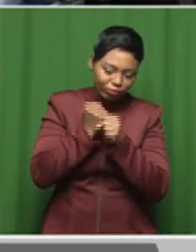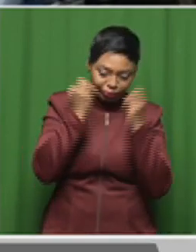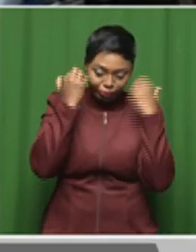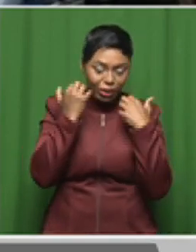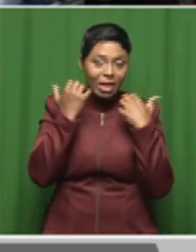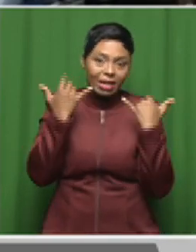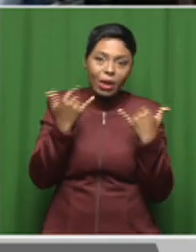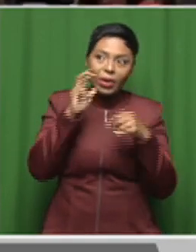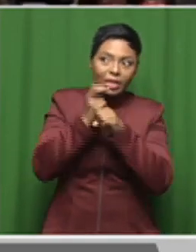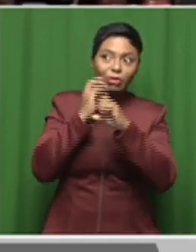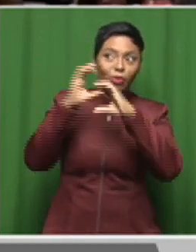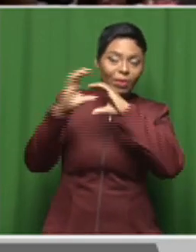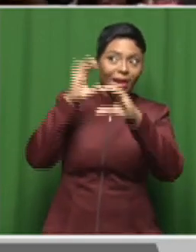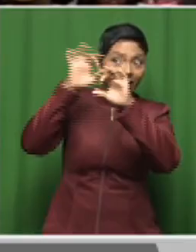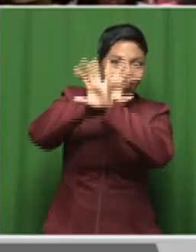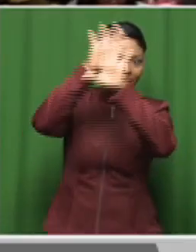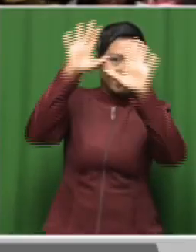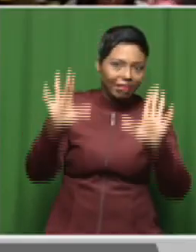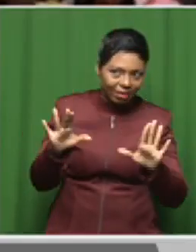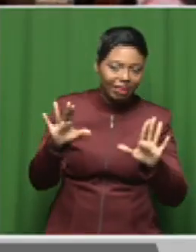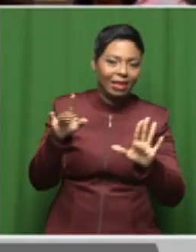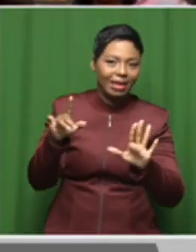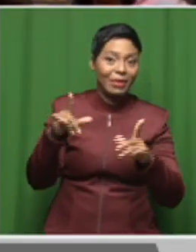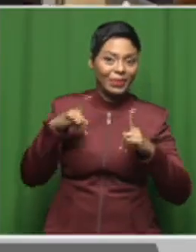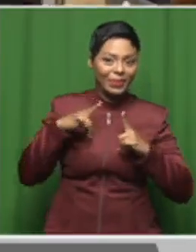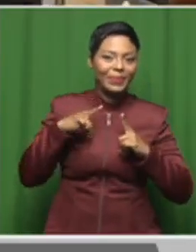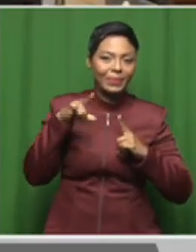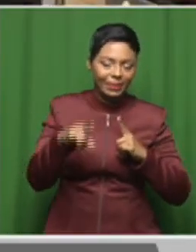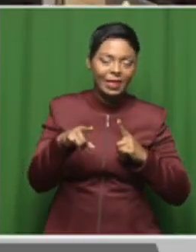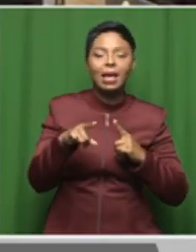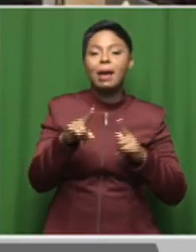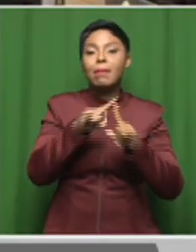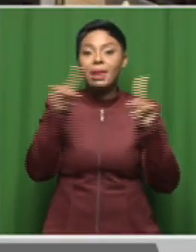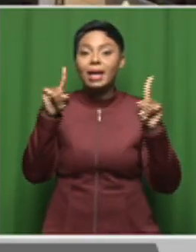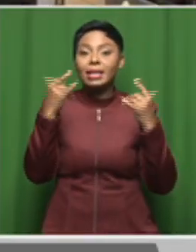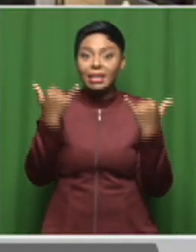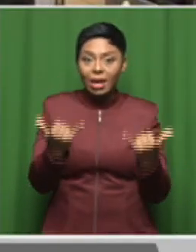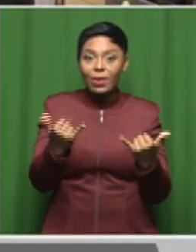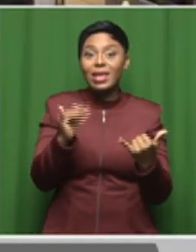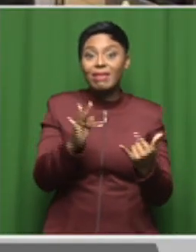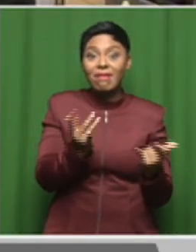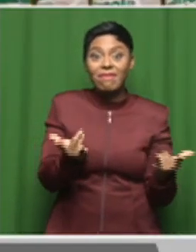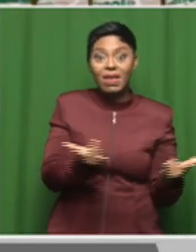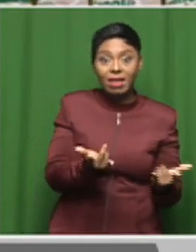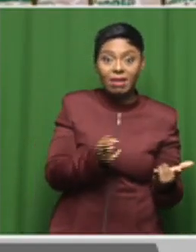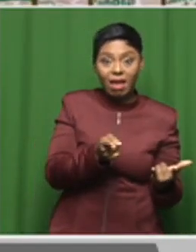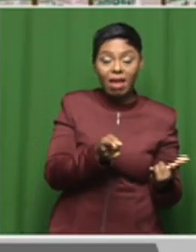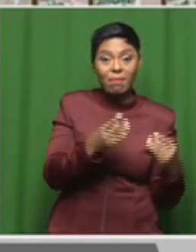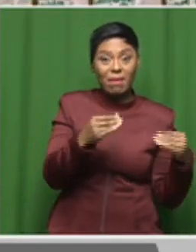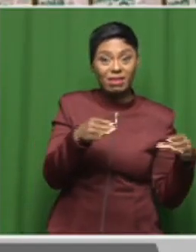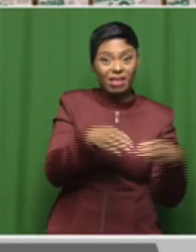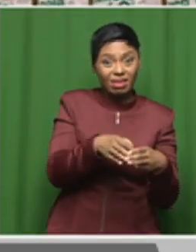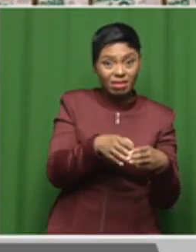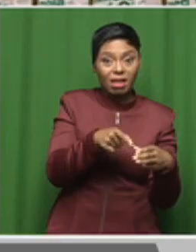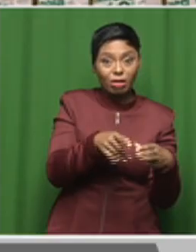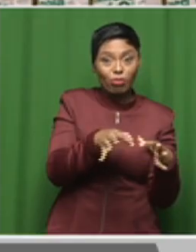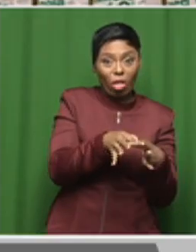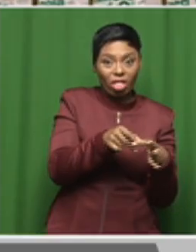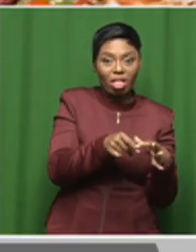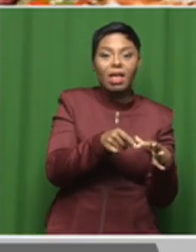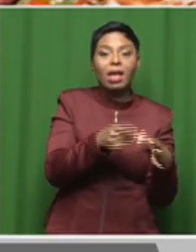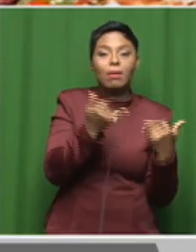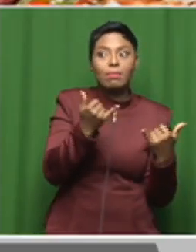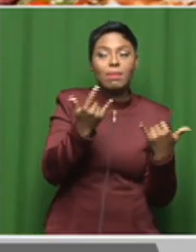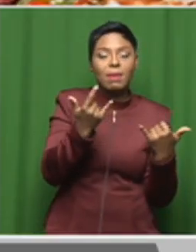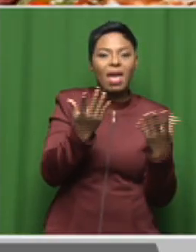matters that needs to be attended to. But it's, as you mentioned, if it's a vendor that, I mean, we also have the problem